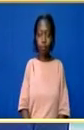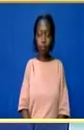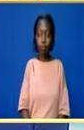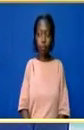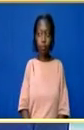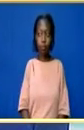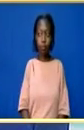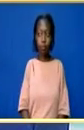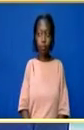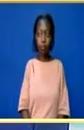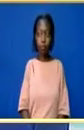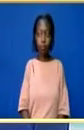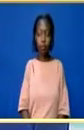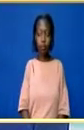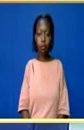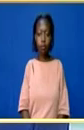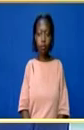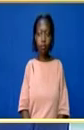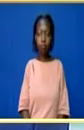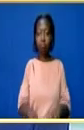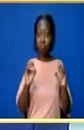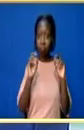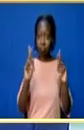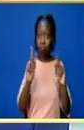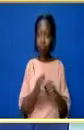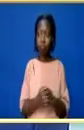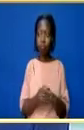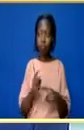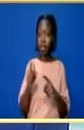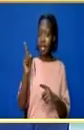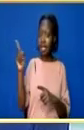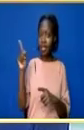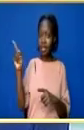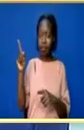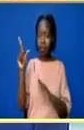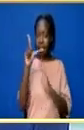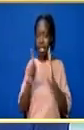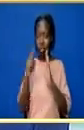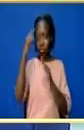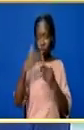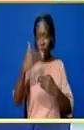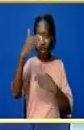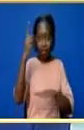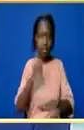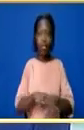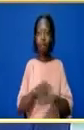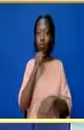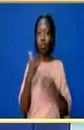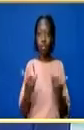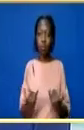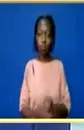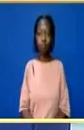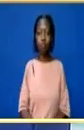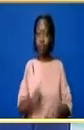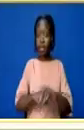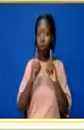It becomes a bigger channel. A bigger channel. Okay. But that one is a session for another day. For another day. All right. So when you talk